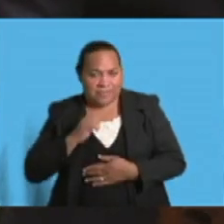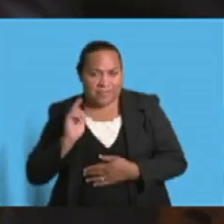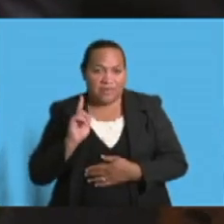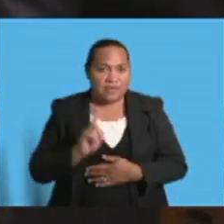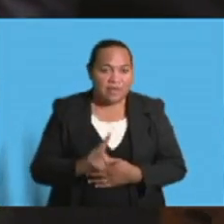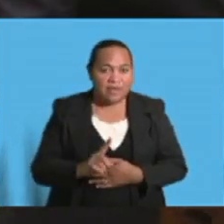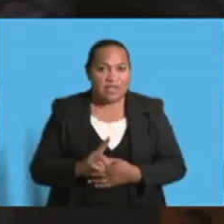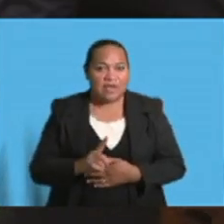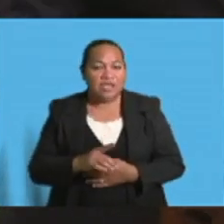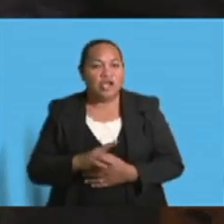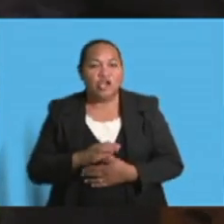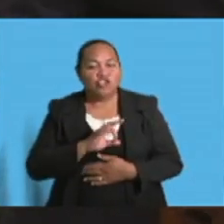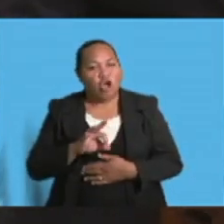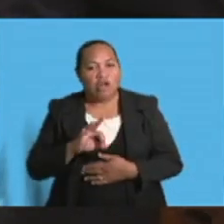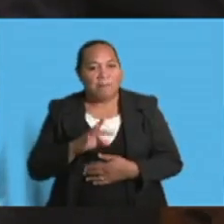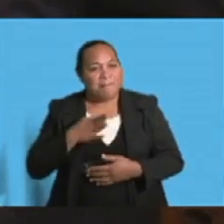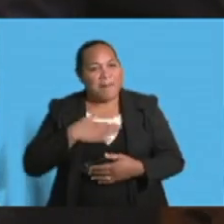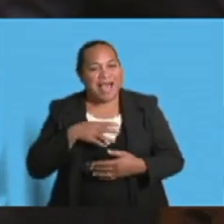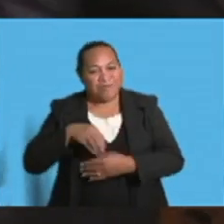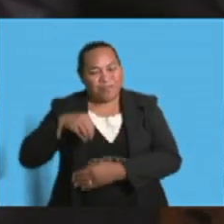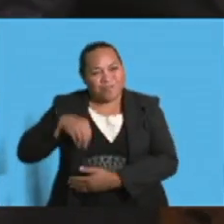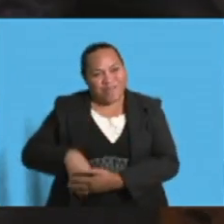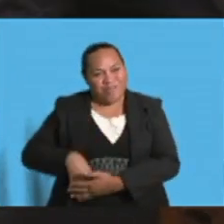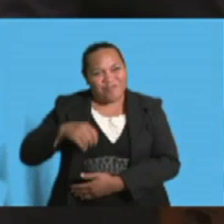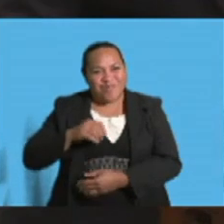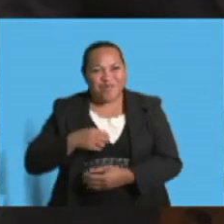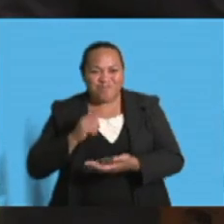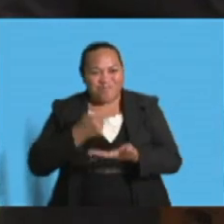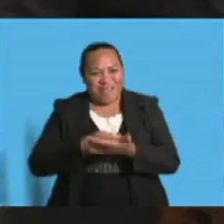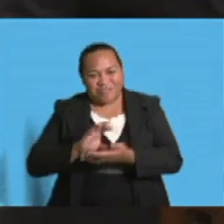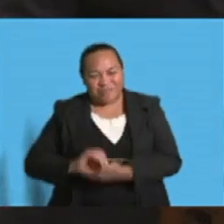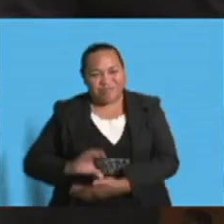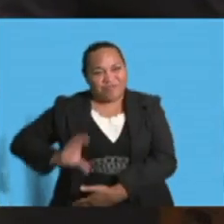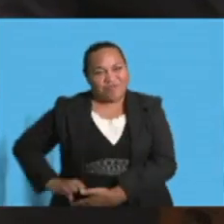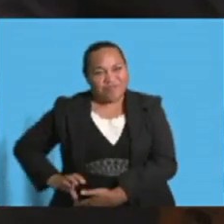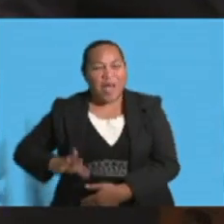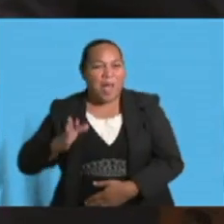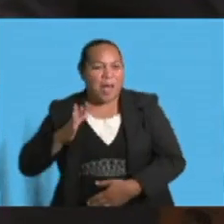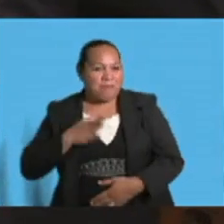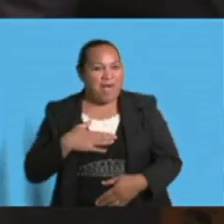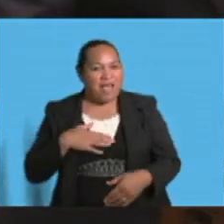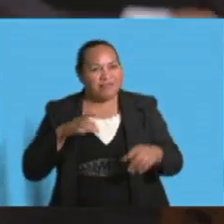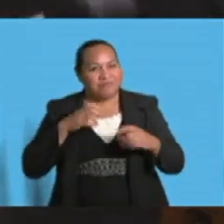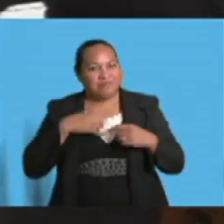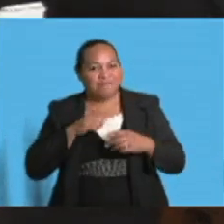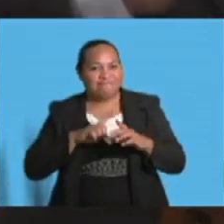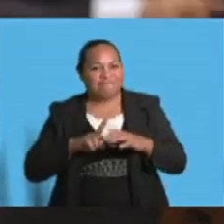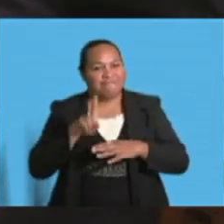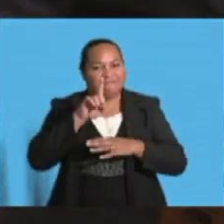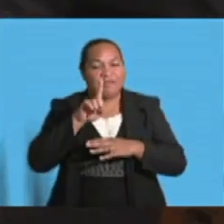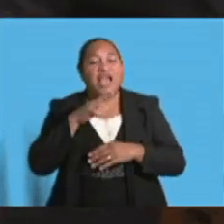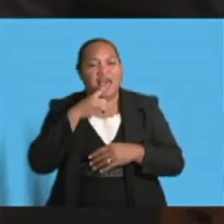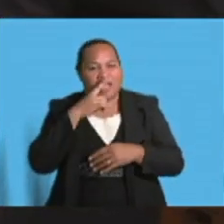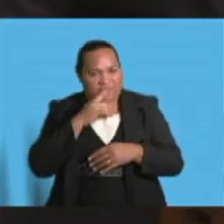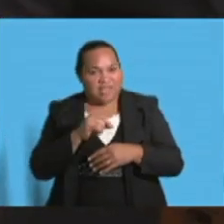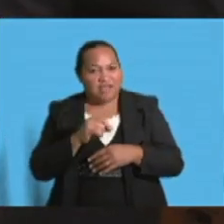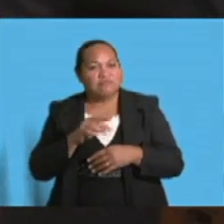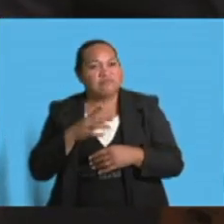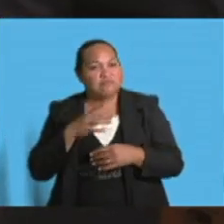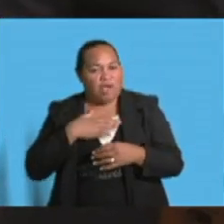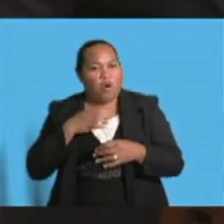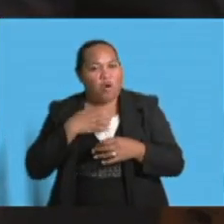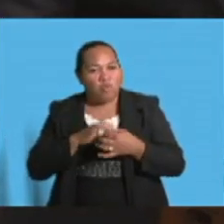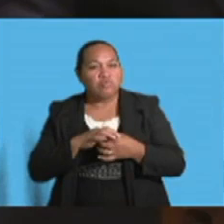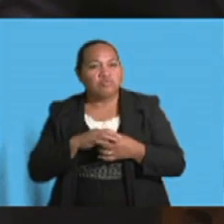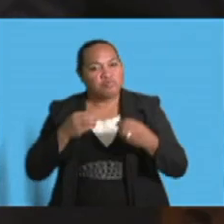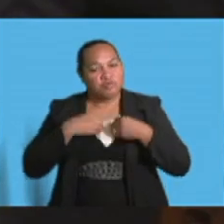Speaker, not to fill my pocket. I'm not here to further any social status. Madam Speaker, I can do much better outside. Madam